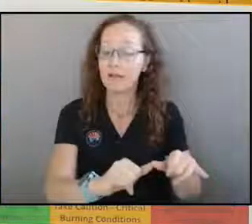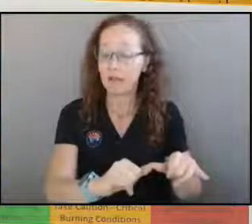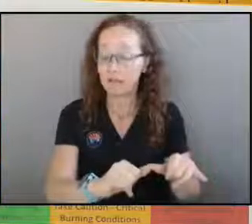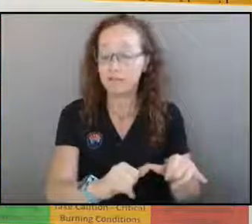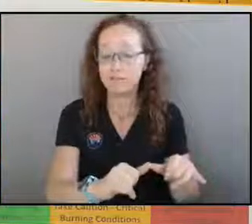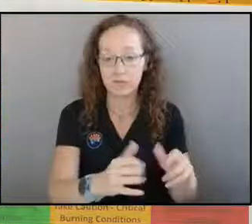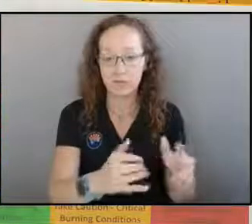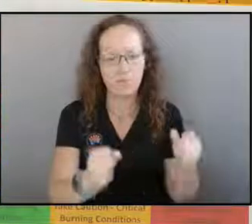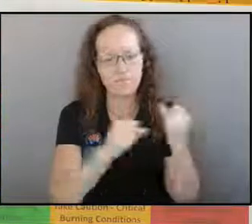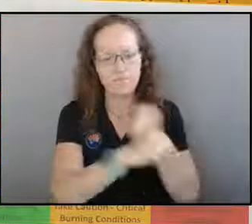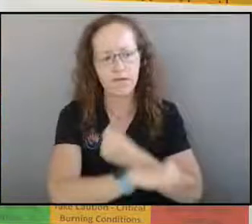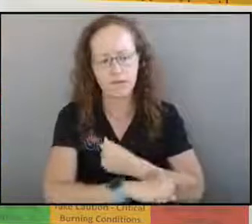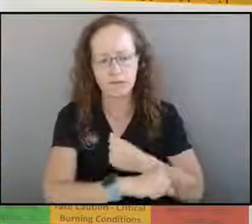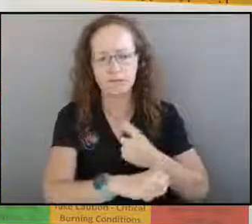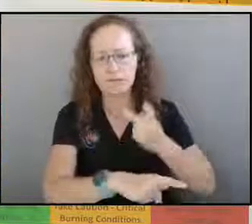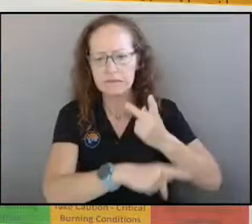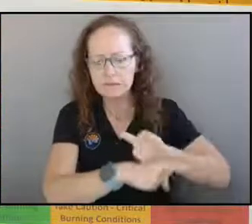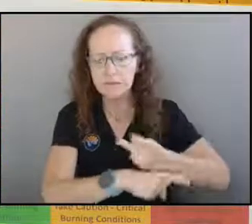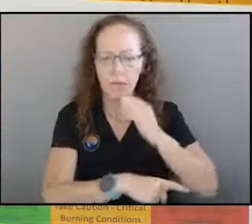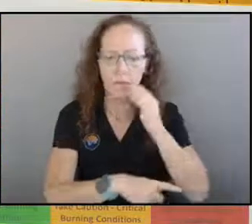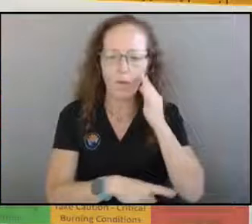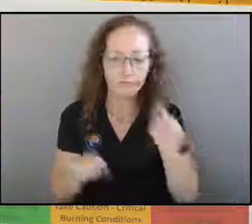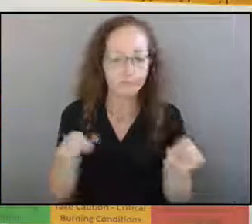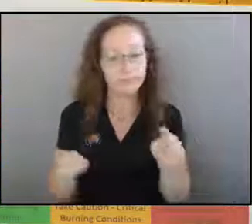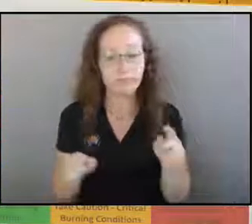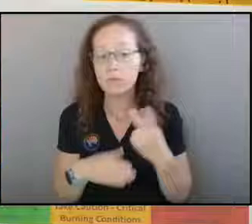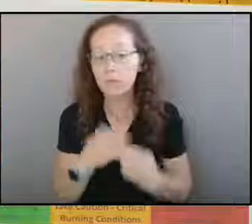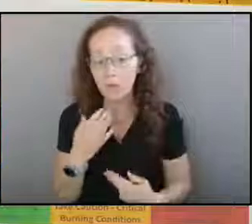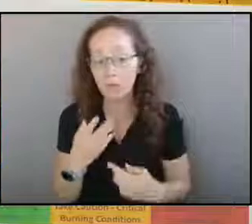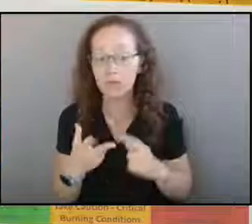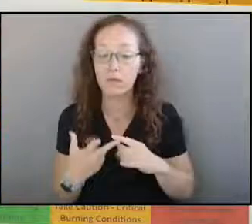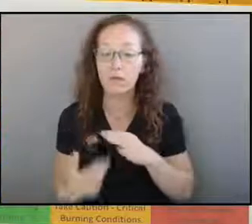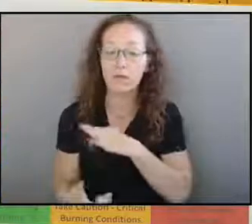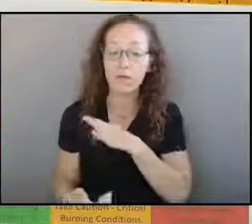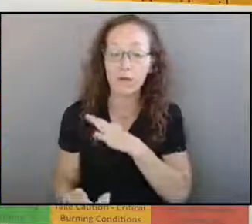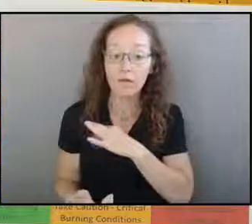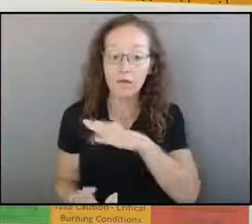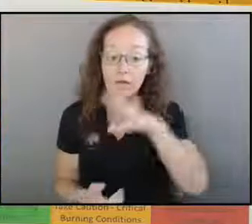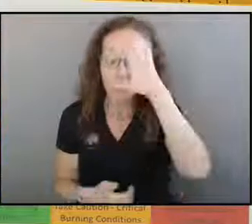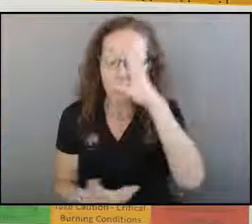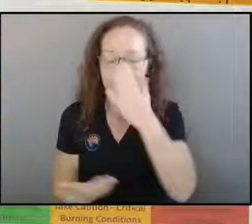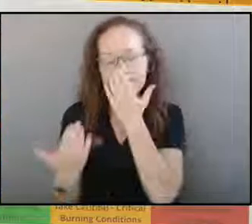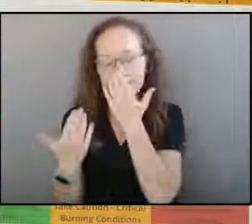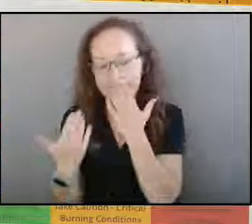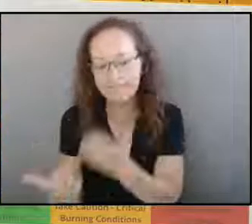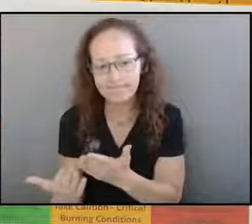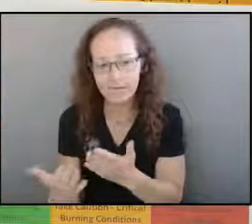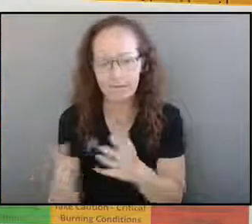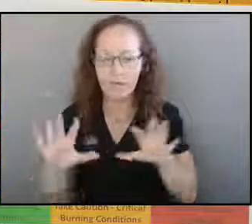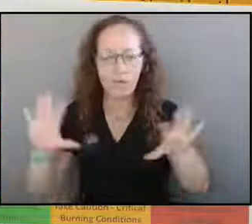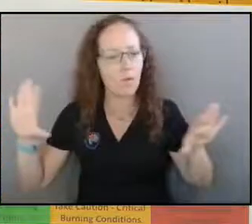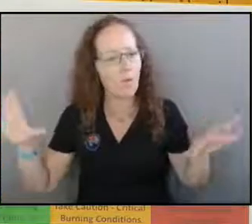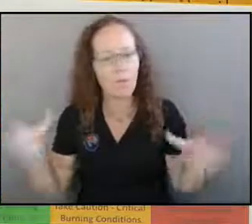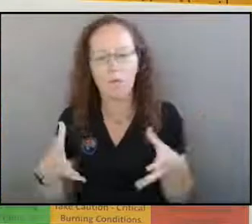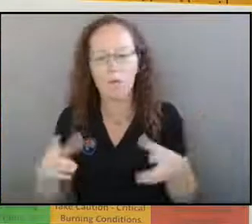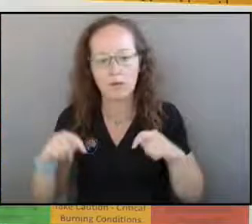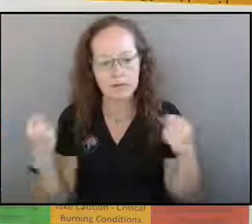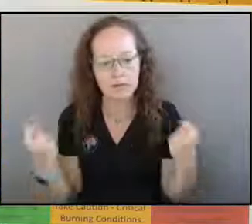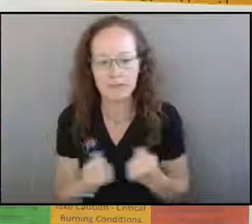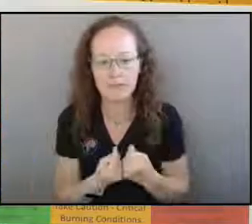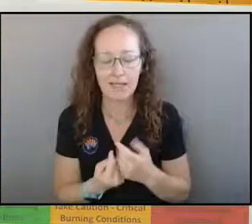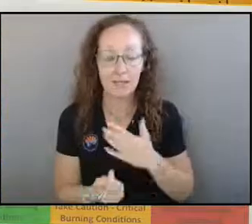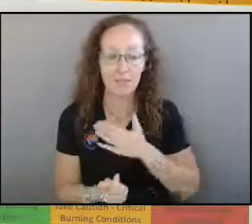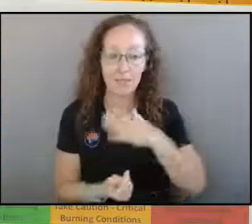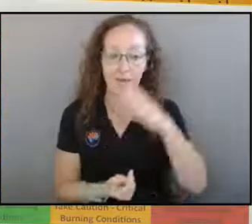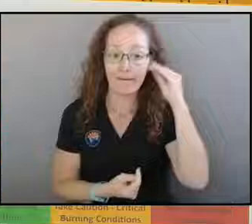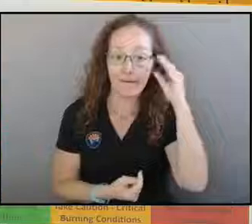homes. And I also want to thank all the volunteer fire departments. I want to thank the whole team, my guys, the electrical